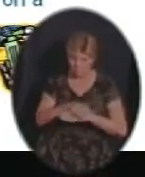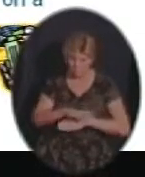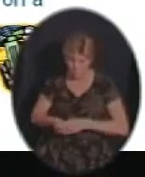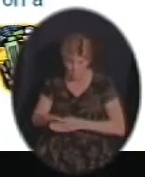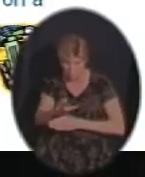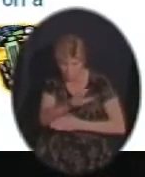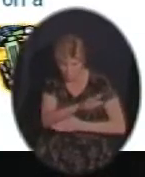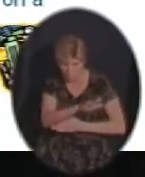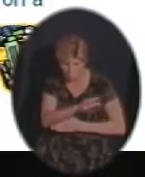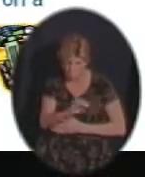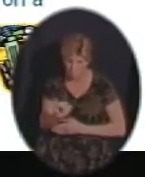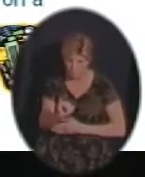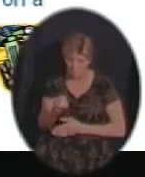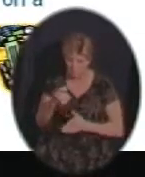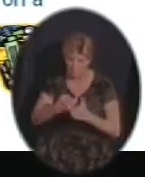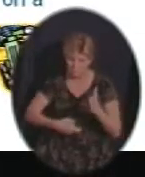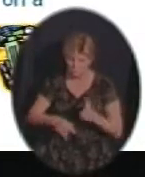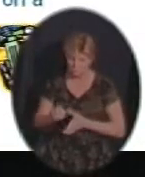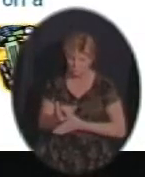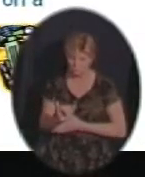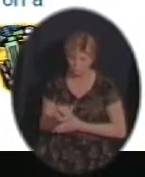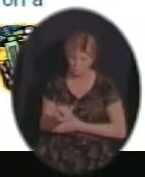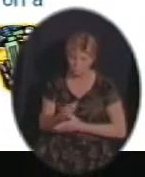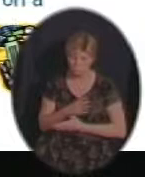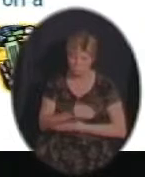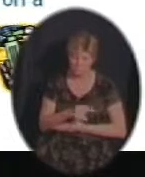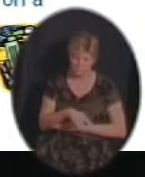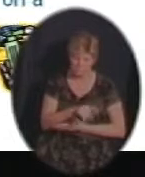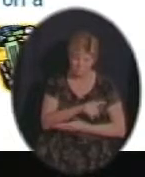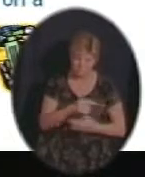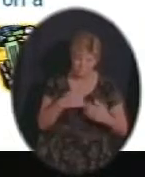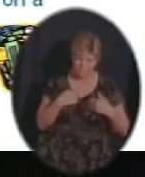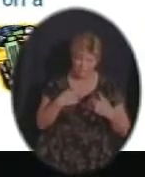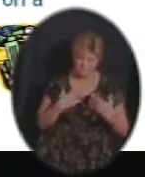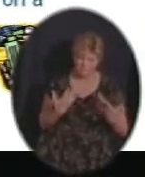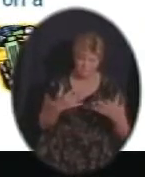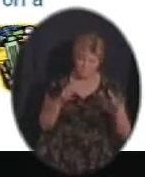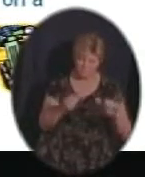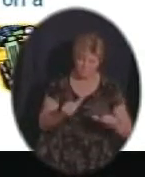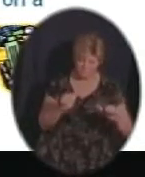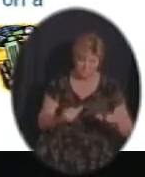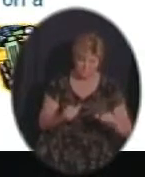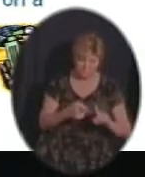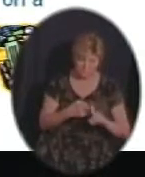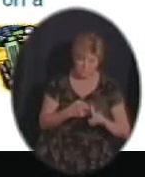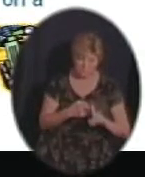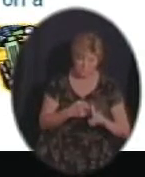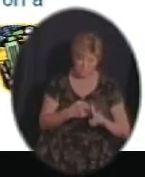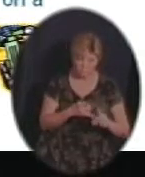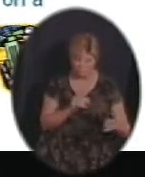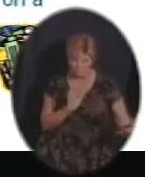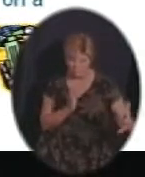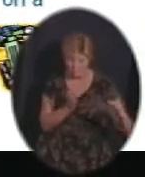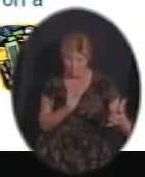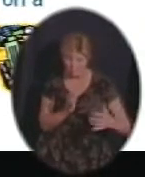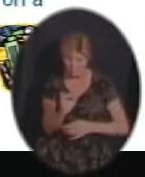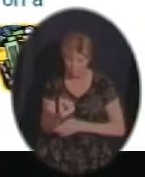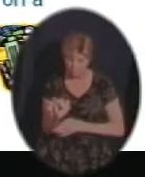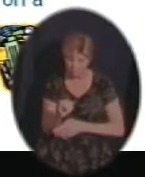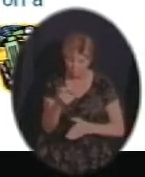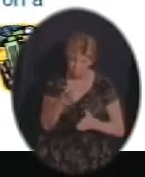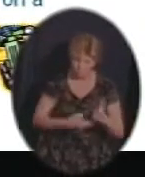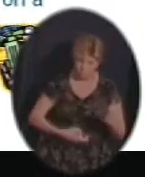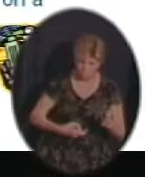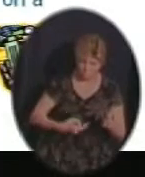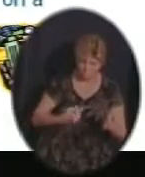then, of course, access to the insurance markets on a competitive basis. Comment was made, do we get insurance